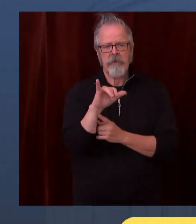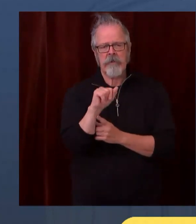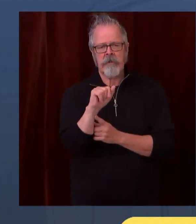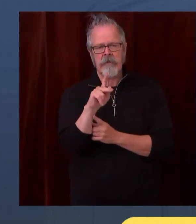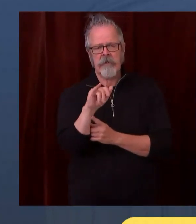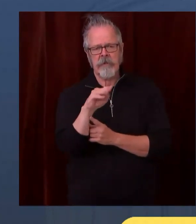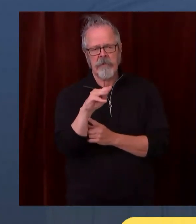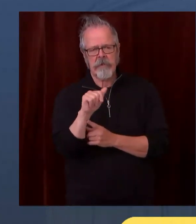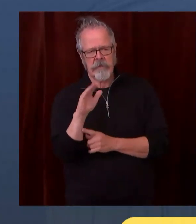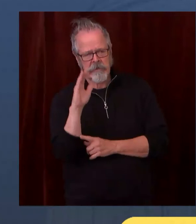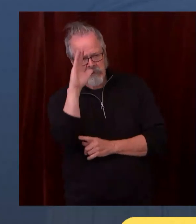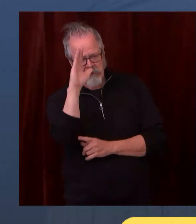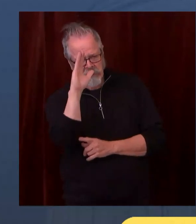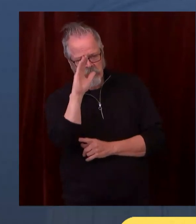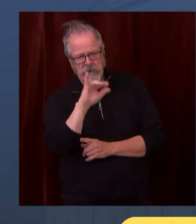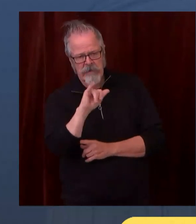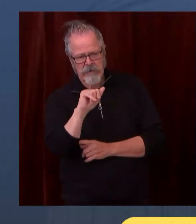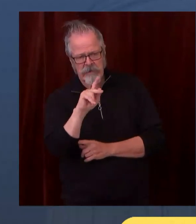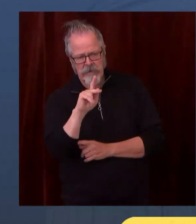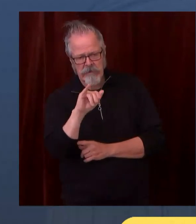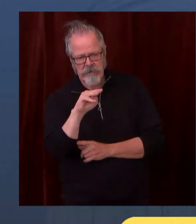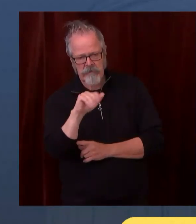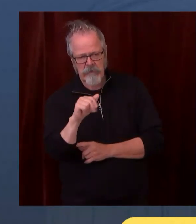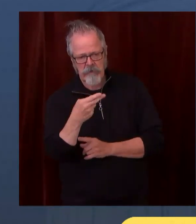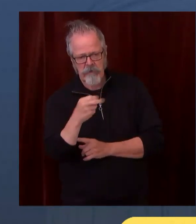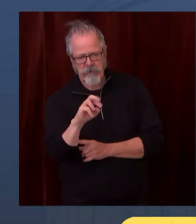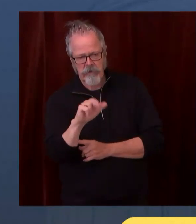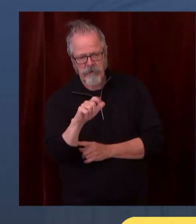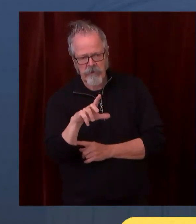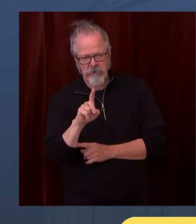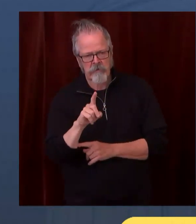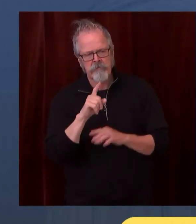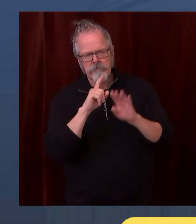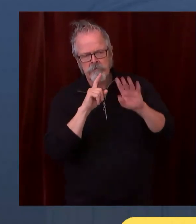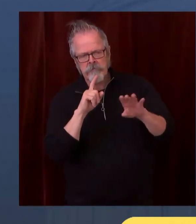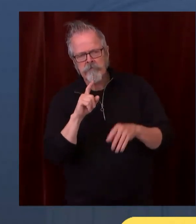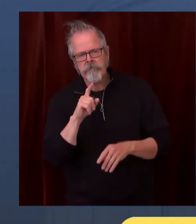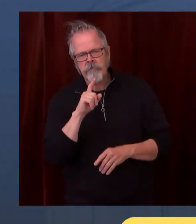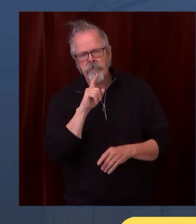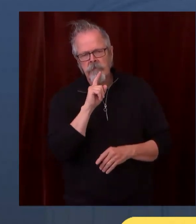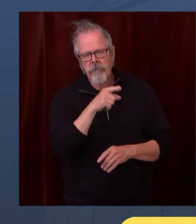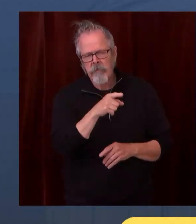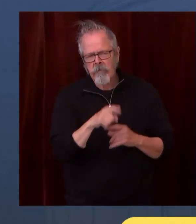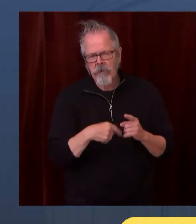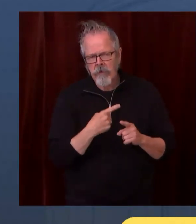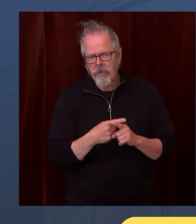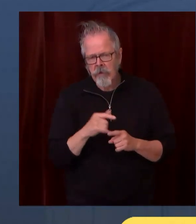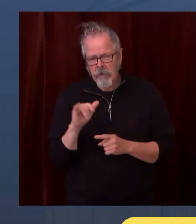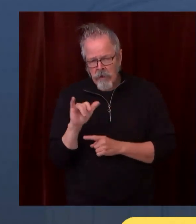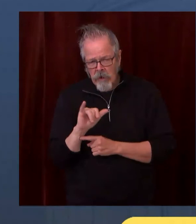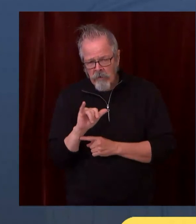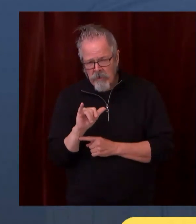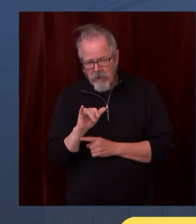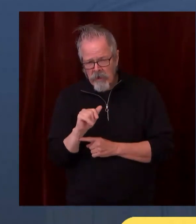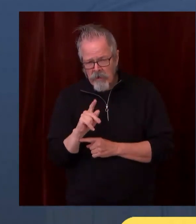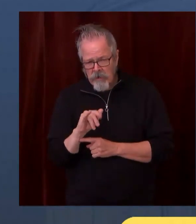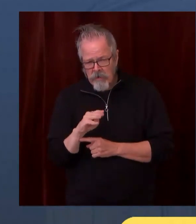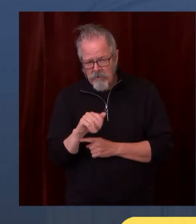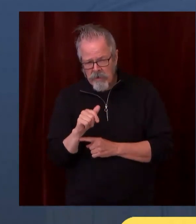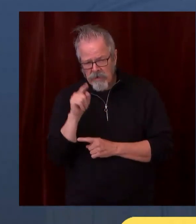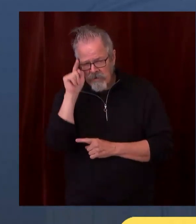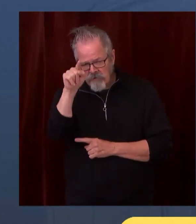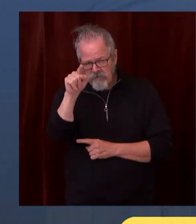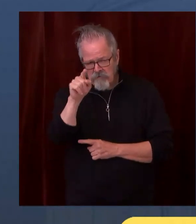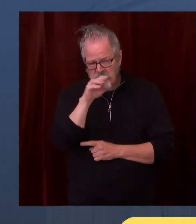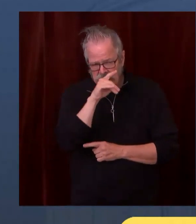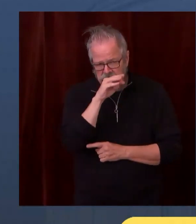Yeah. Hi, just asking about Yakima. I know during this time we've gotten some modifications to the phase 1s. The Department of Health has